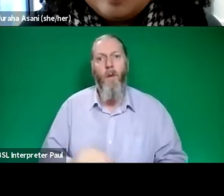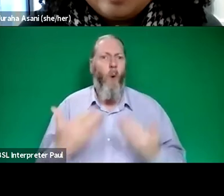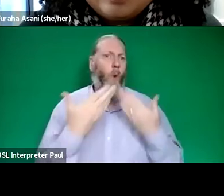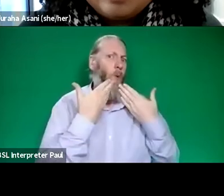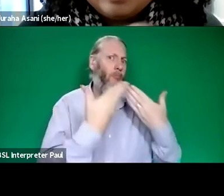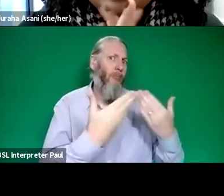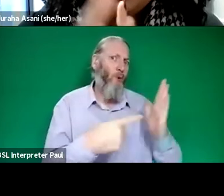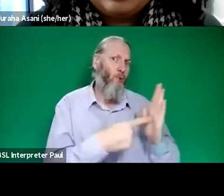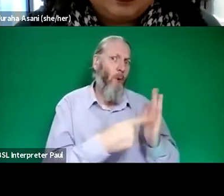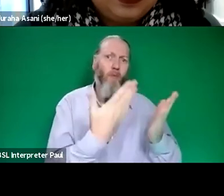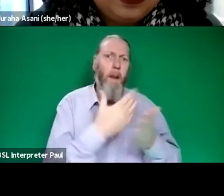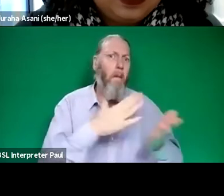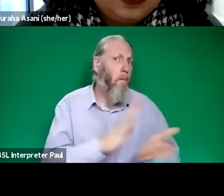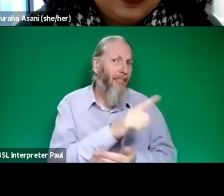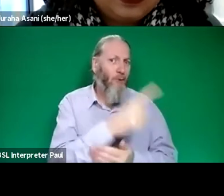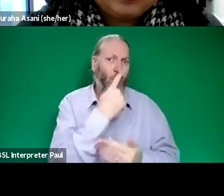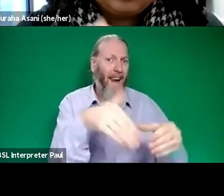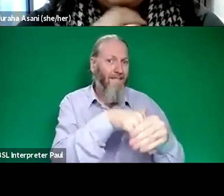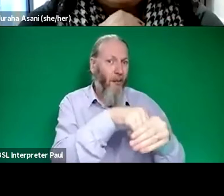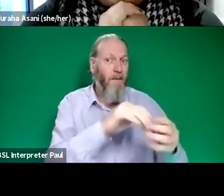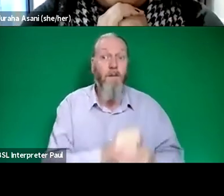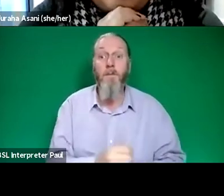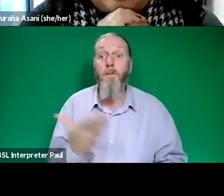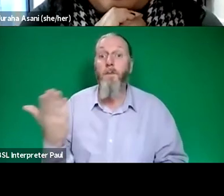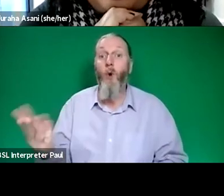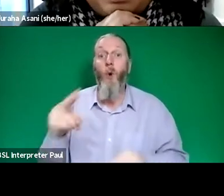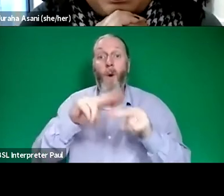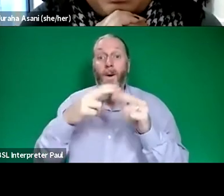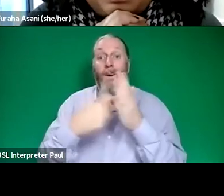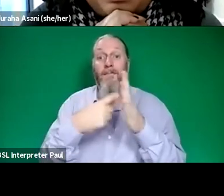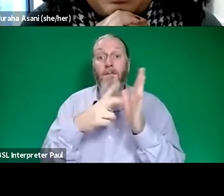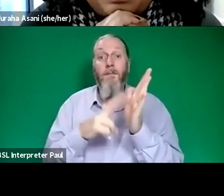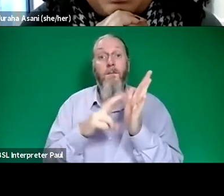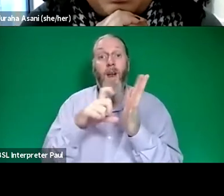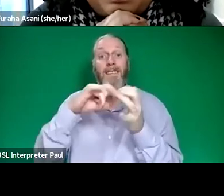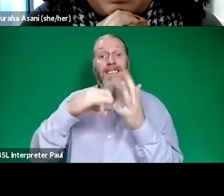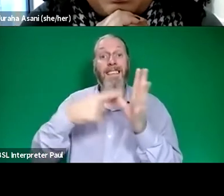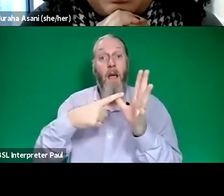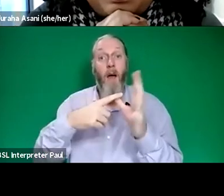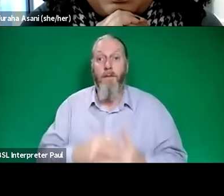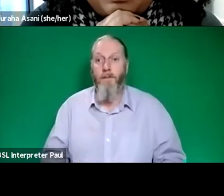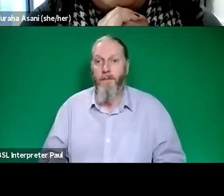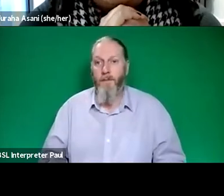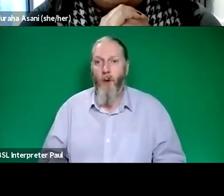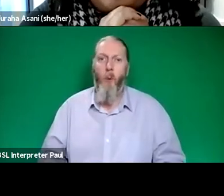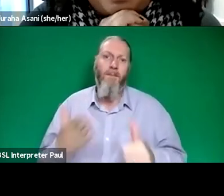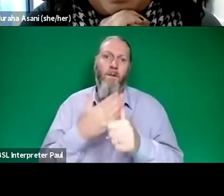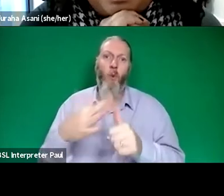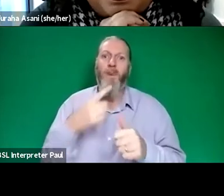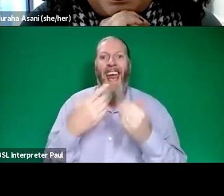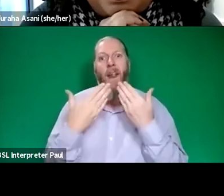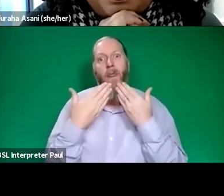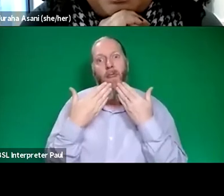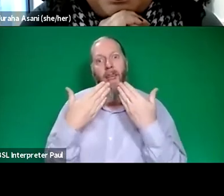Francesca? Hi, everyone. First of all, I just want to say thank you so much for making this possible and for inviting me to be a part of this space.